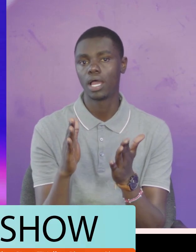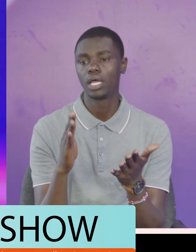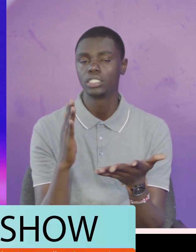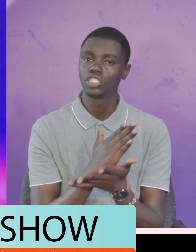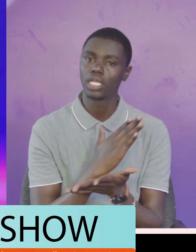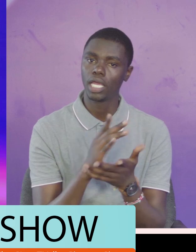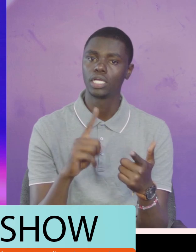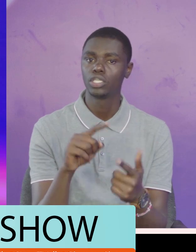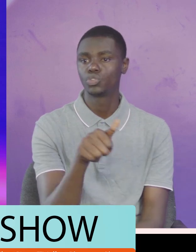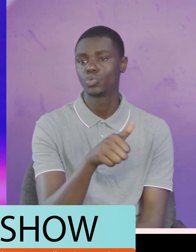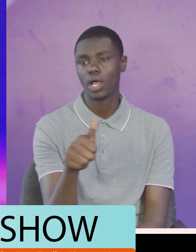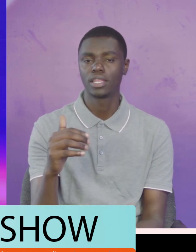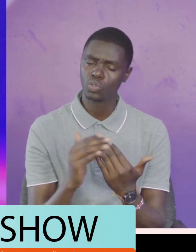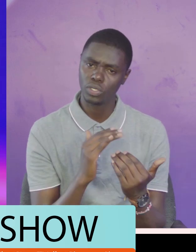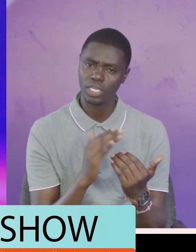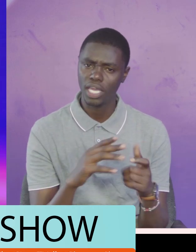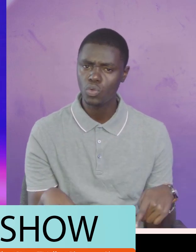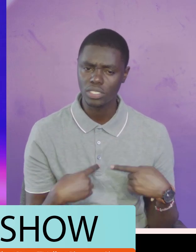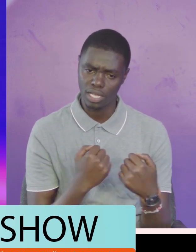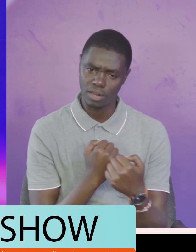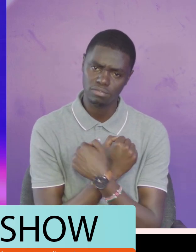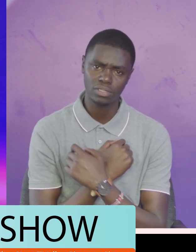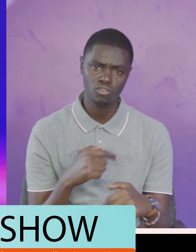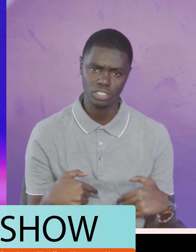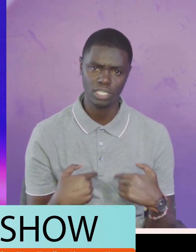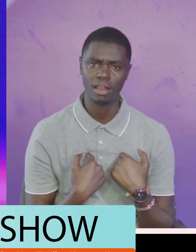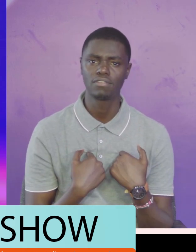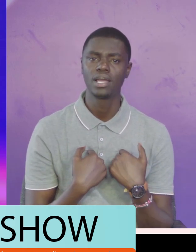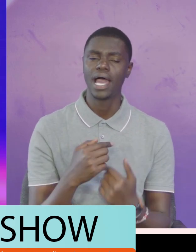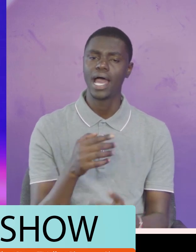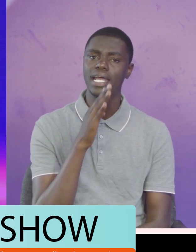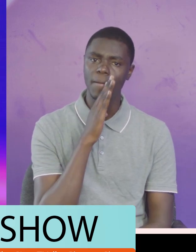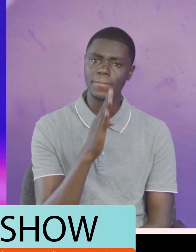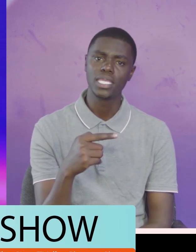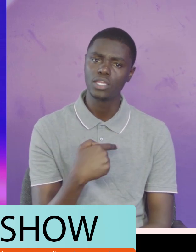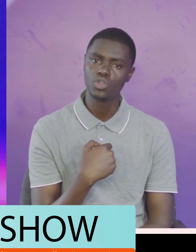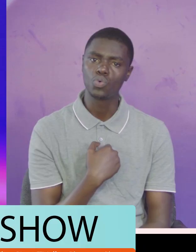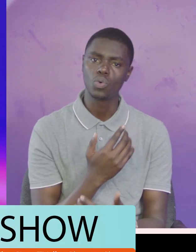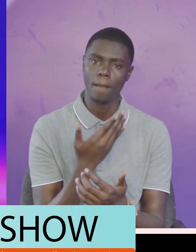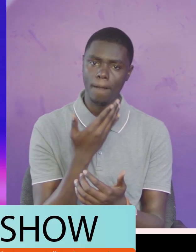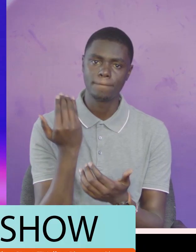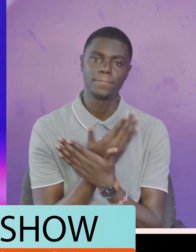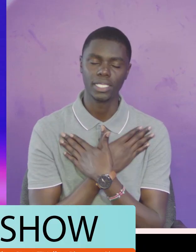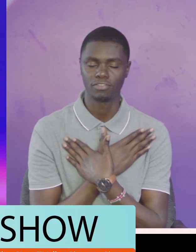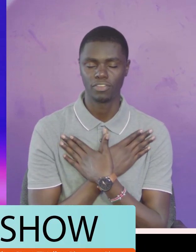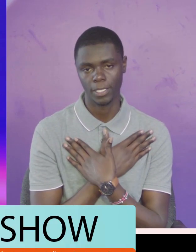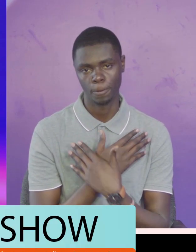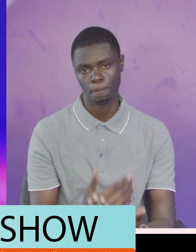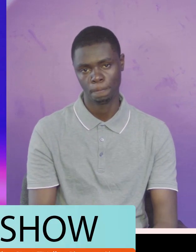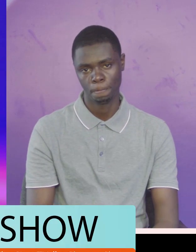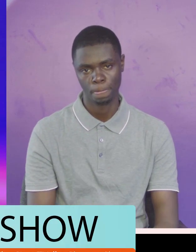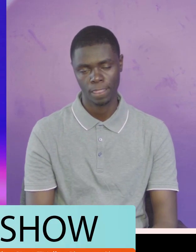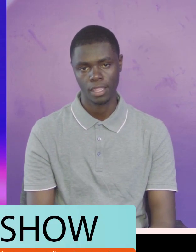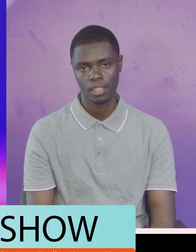out into the world. So take care of me, love me, and just be me's best friend. Be your best